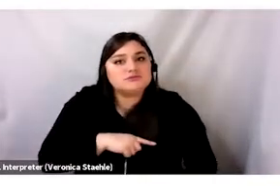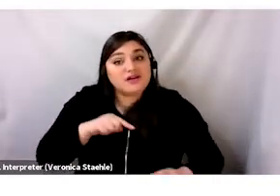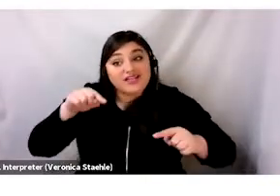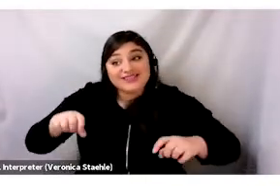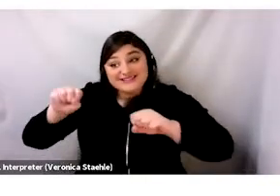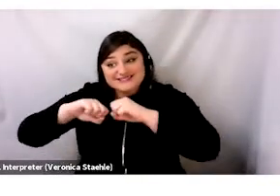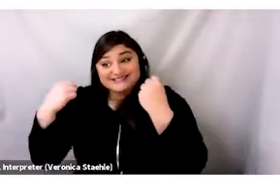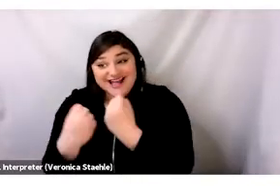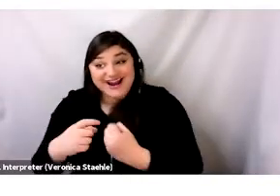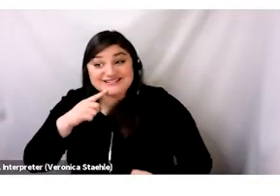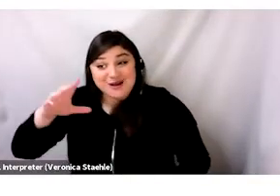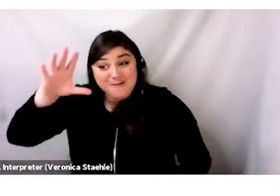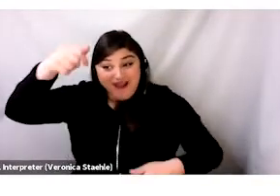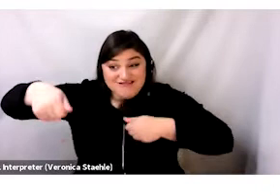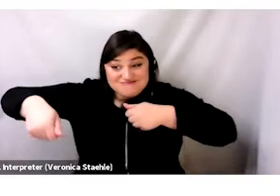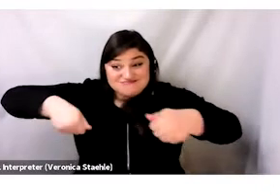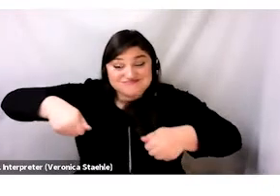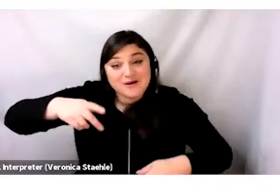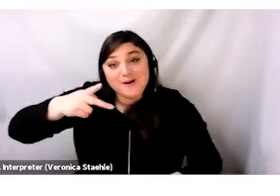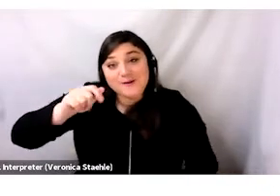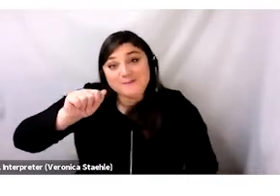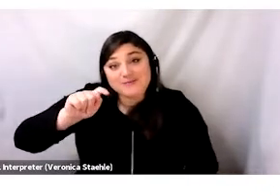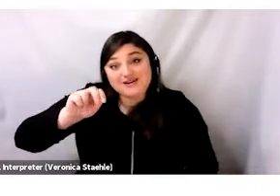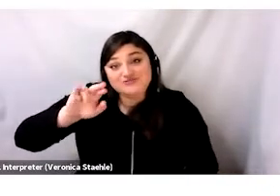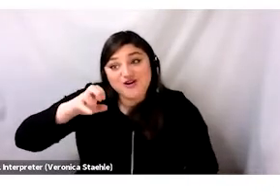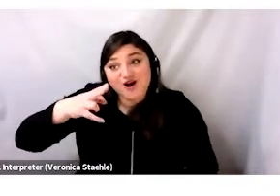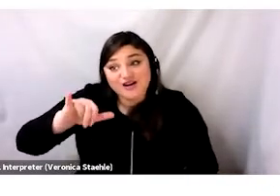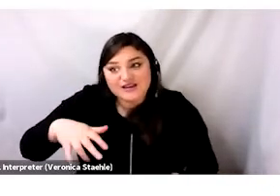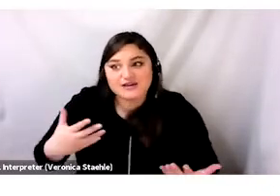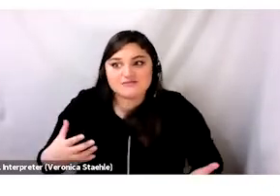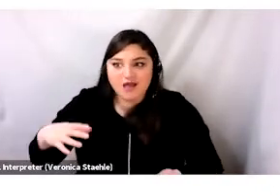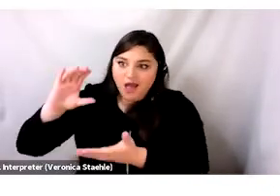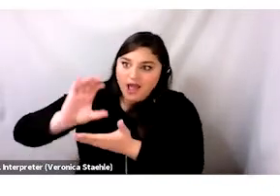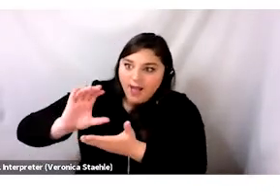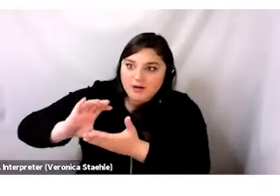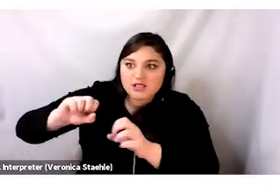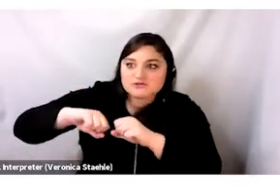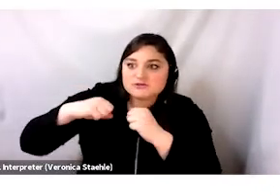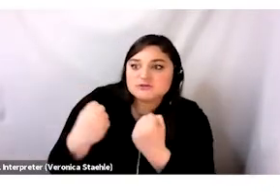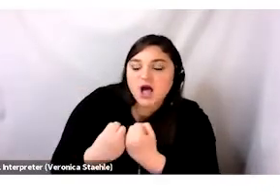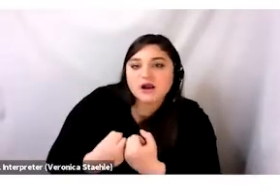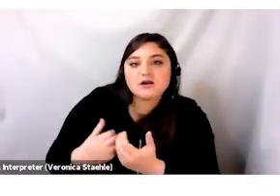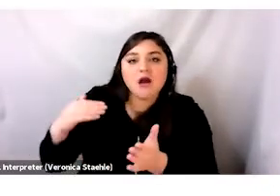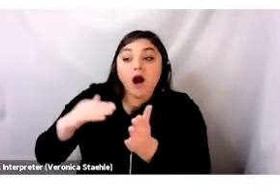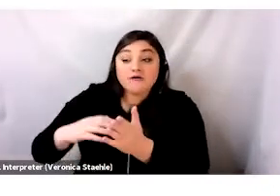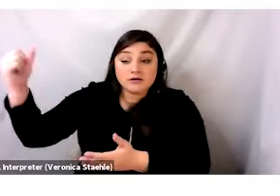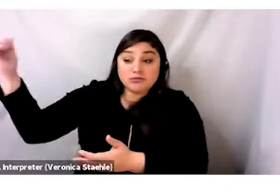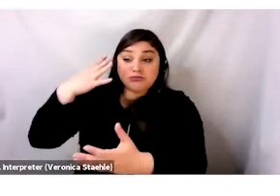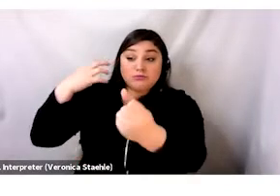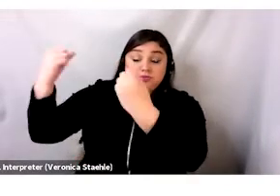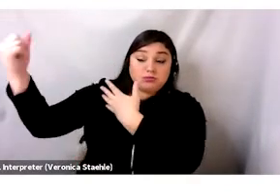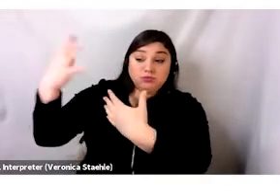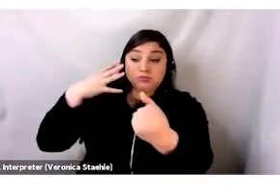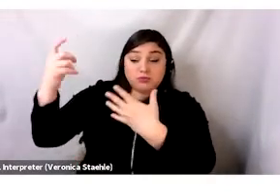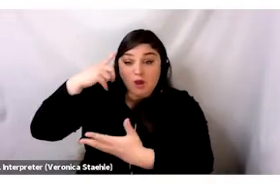society. We are brainwashed and marketed to and sort of socialized